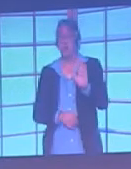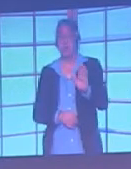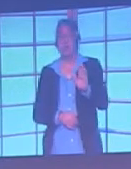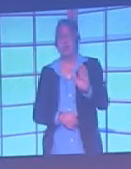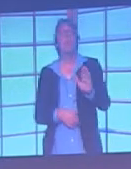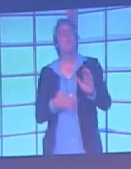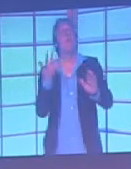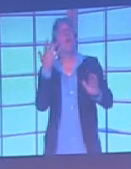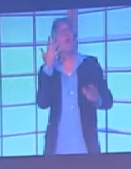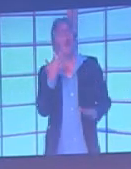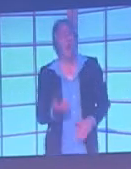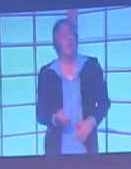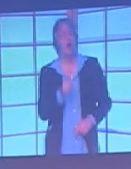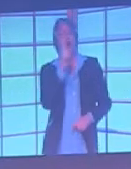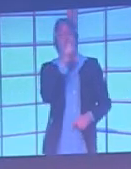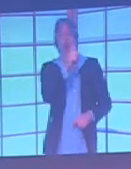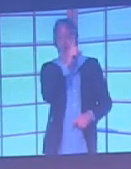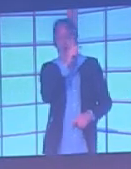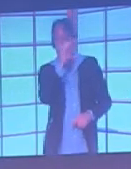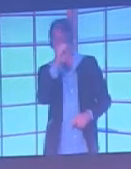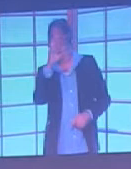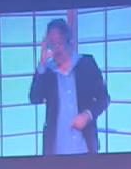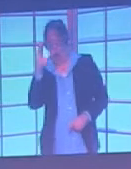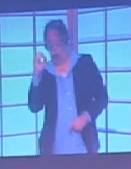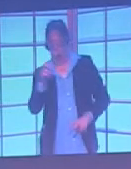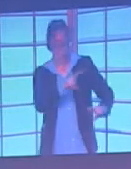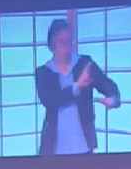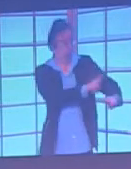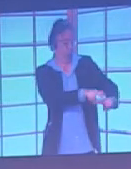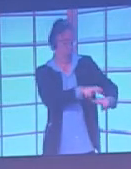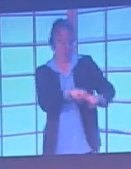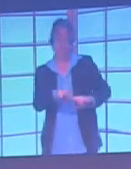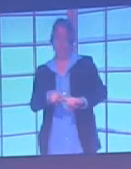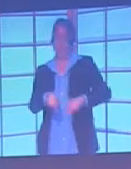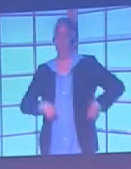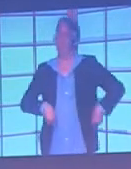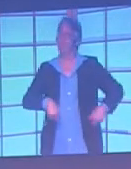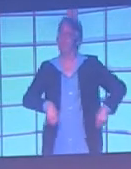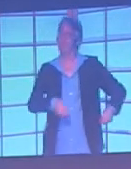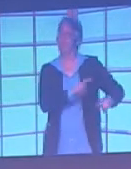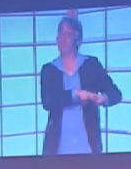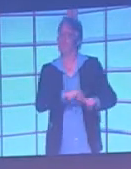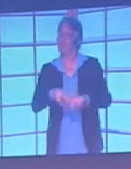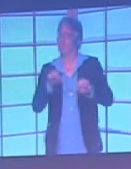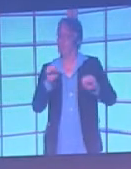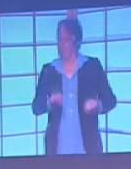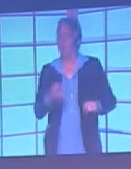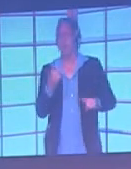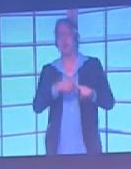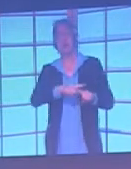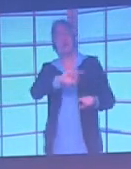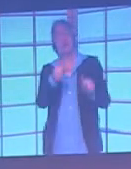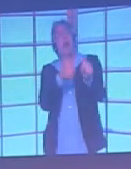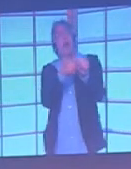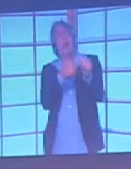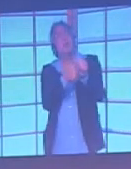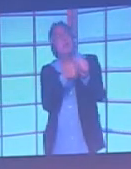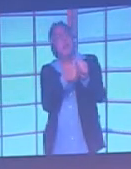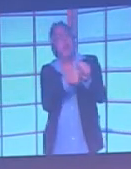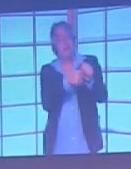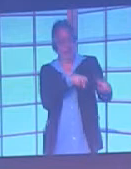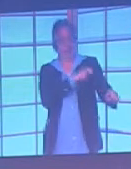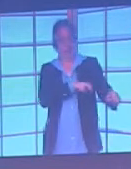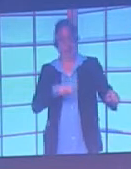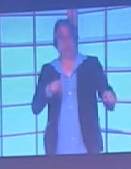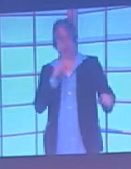places for wheelchairs, 100 for assistant person, and in cooperation with club, we have